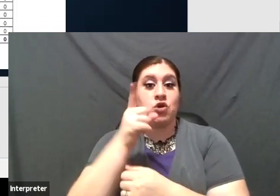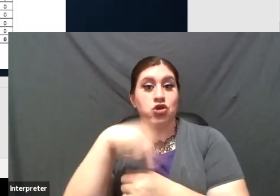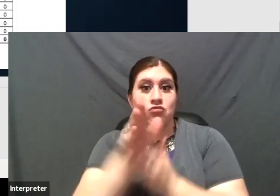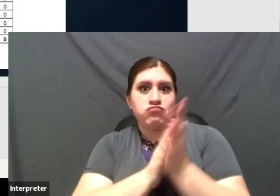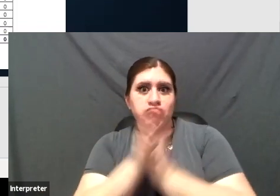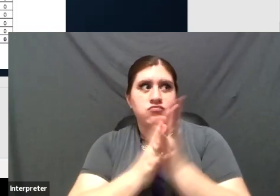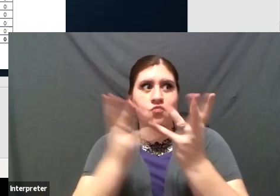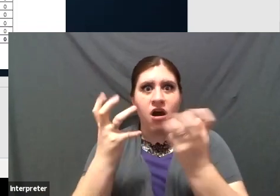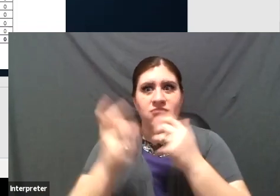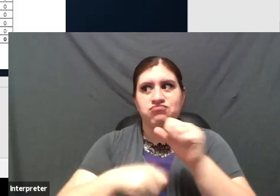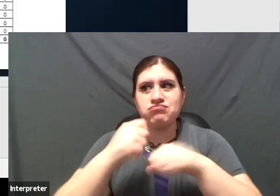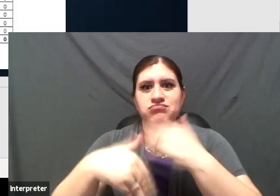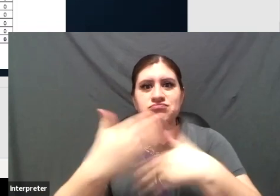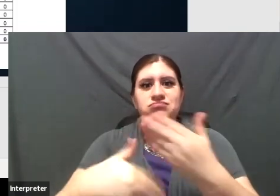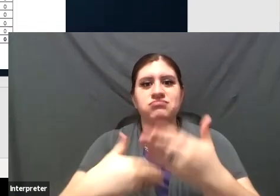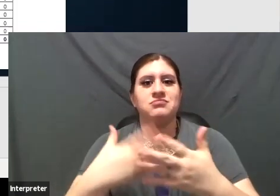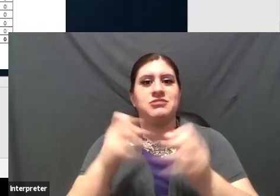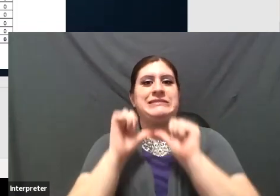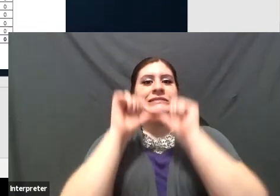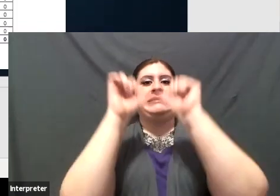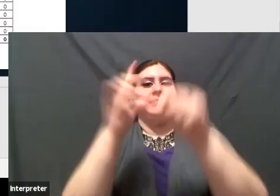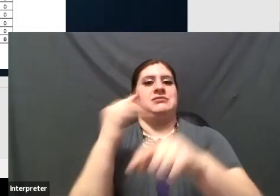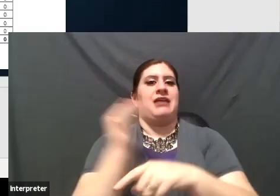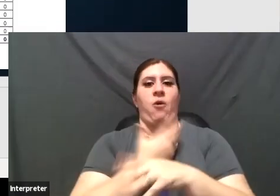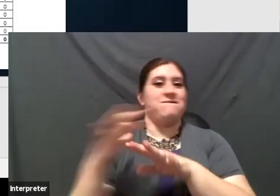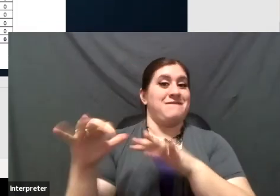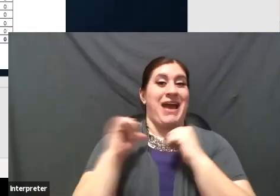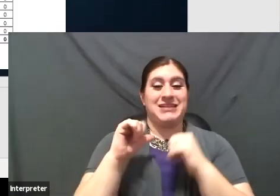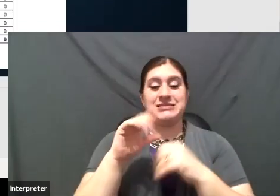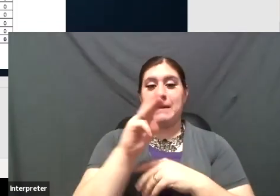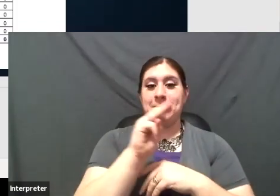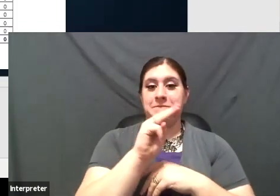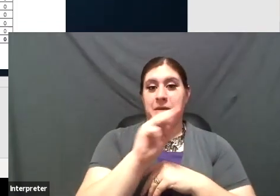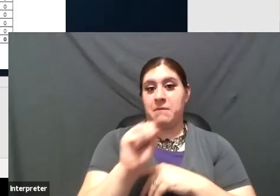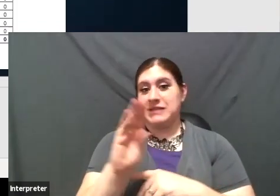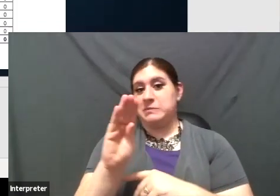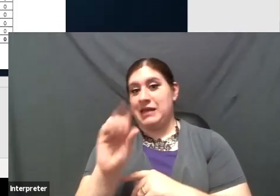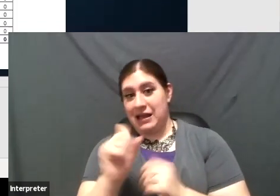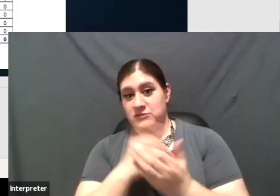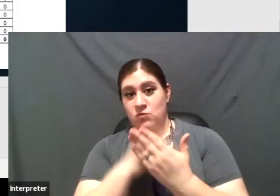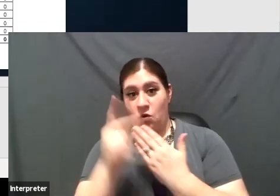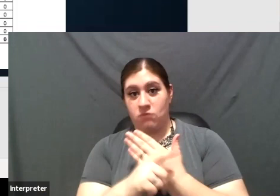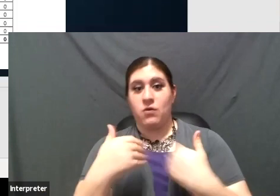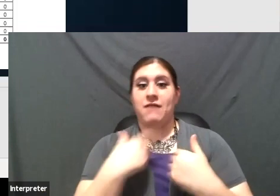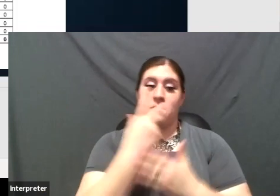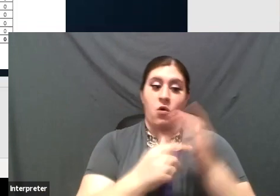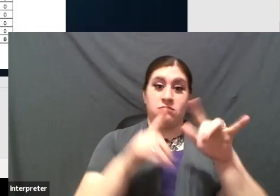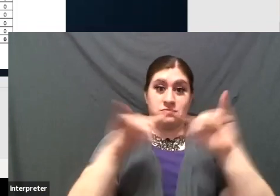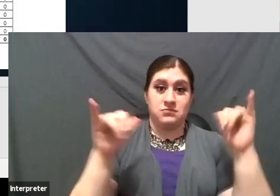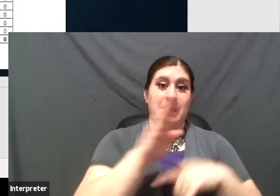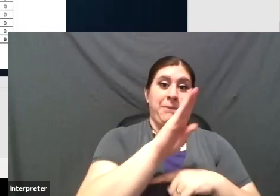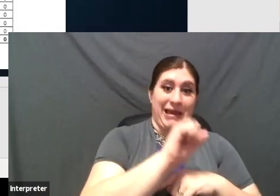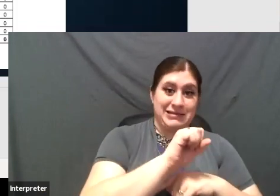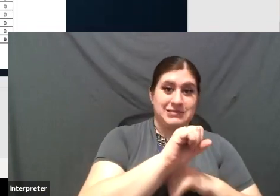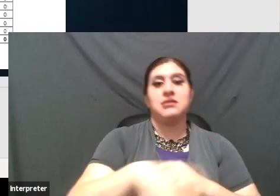motivated, our accelerated BS MS program, where you get both your bachelor's and your master's